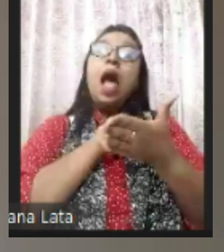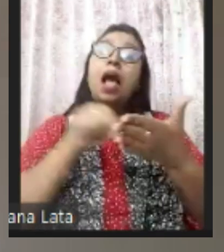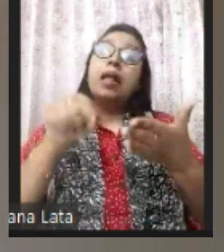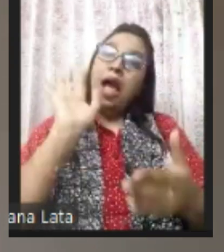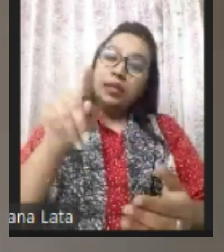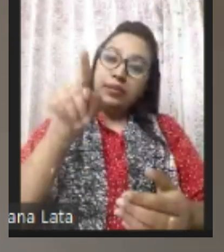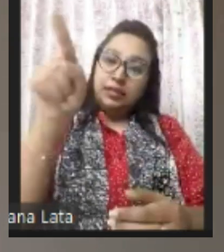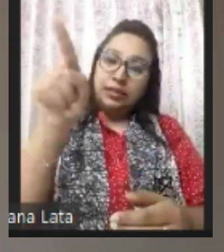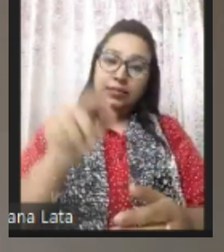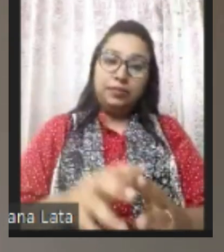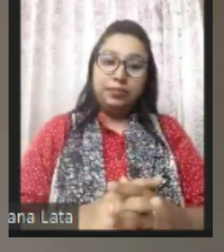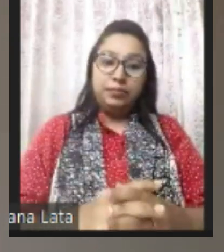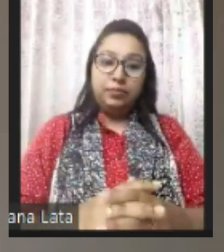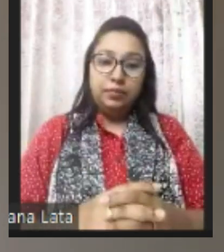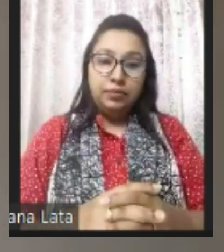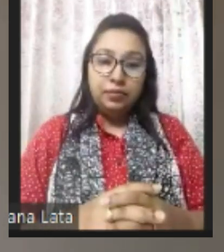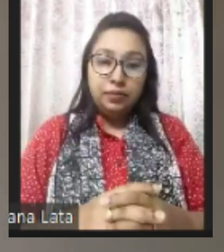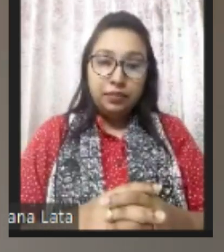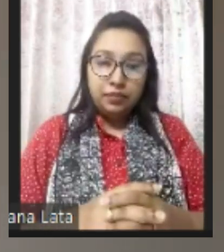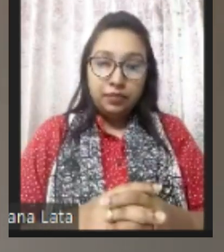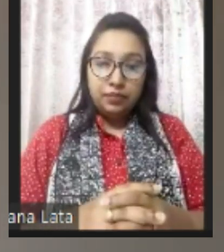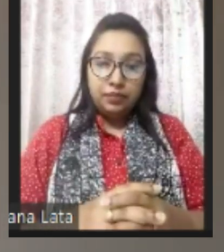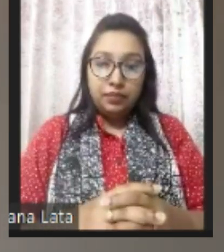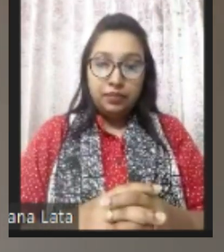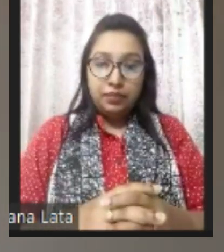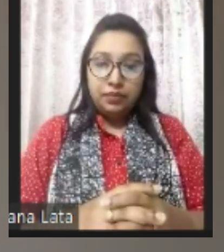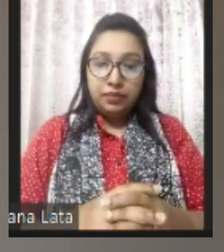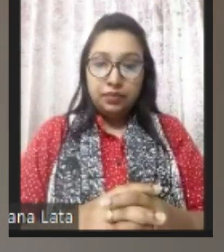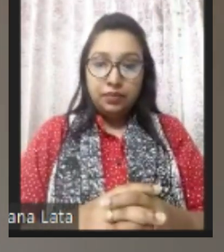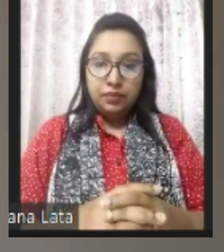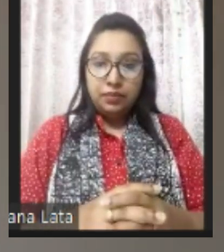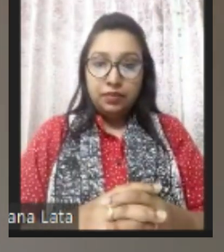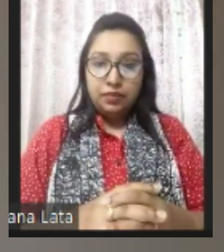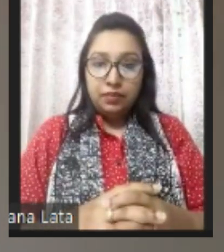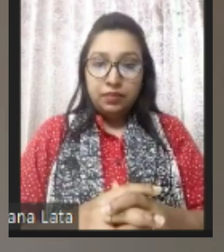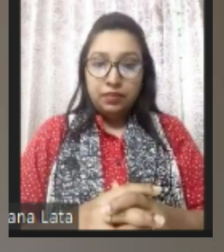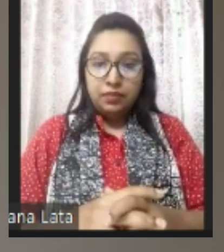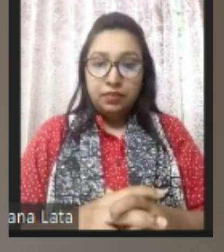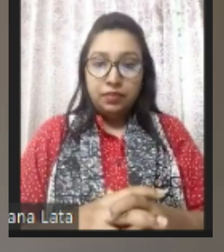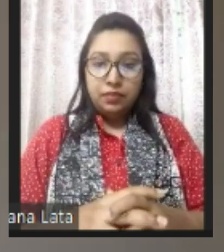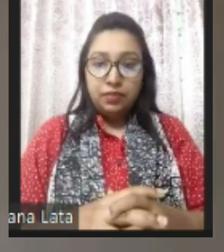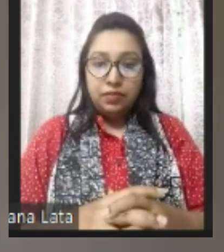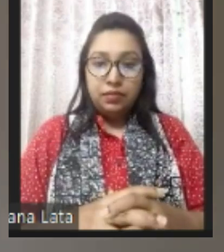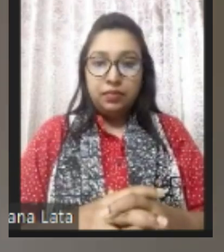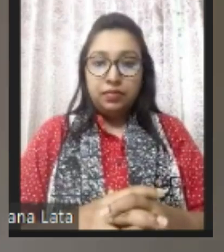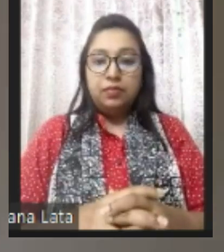procurement. And why is this important? Well, governments are one of the largest purchasers of